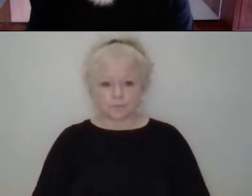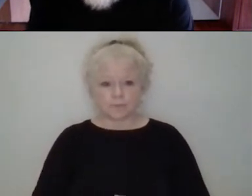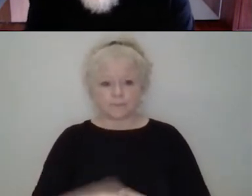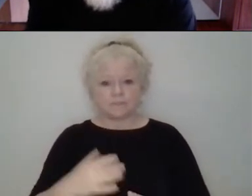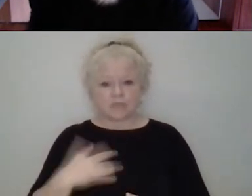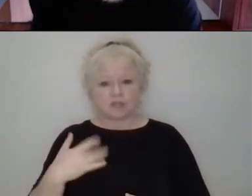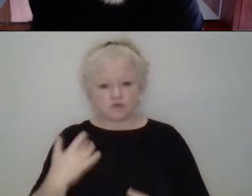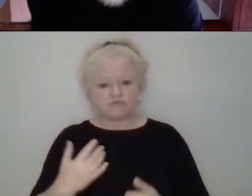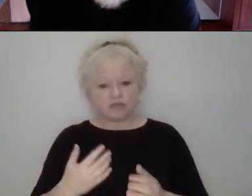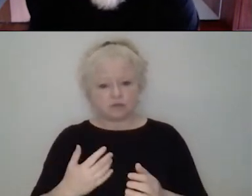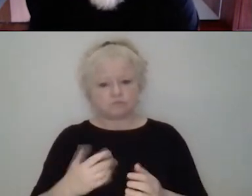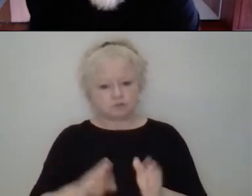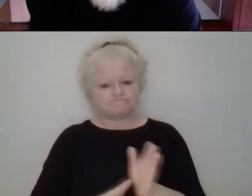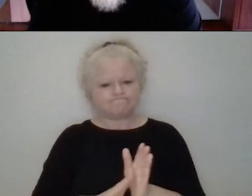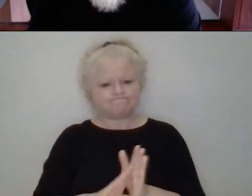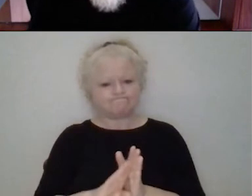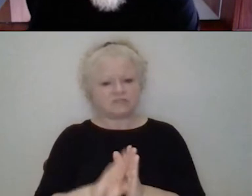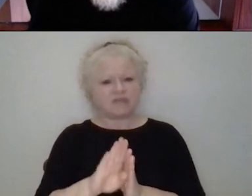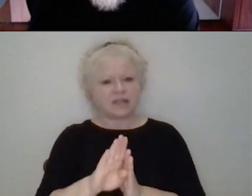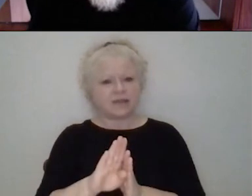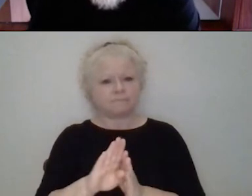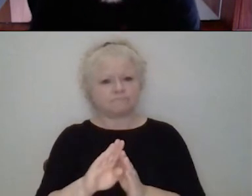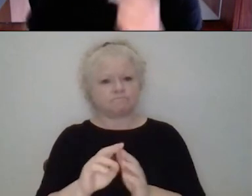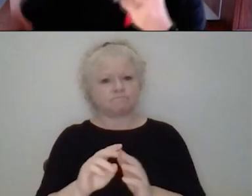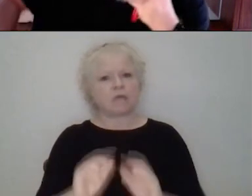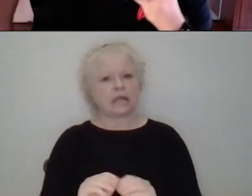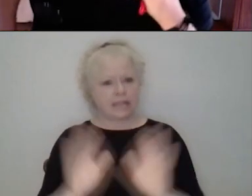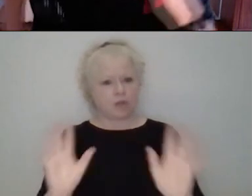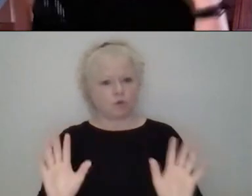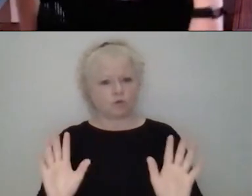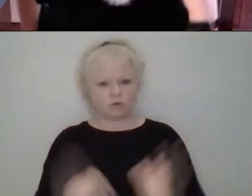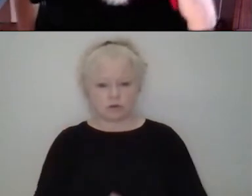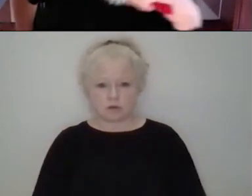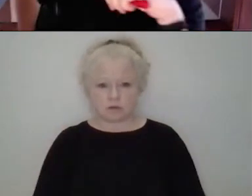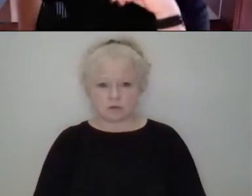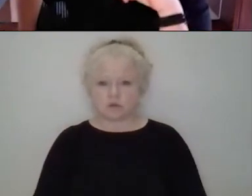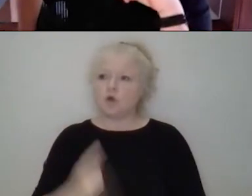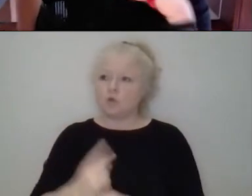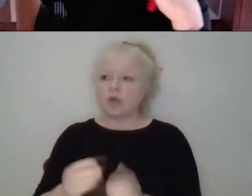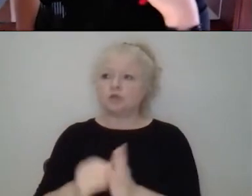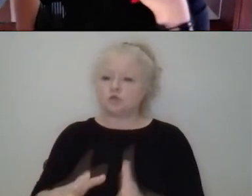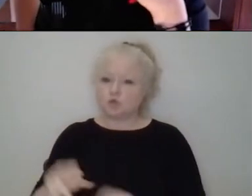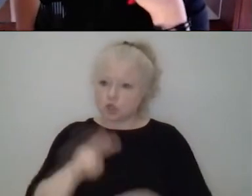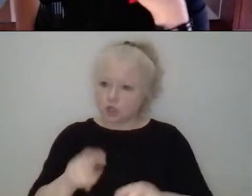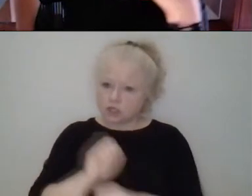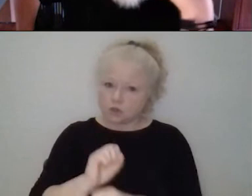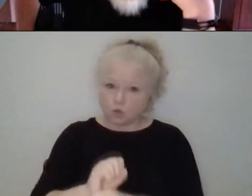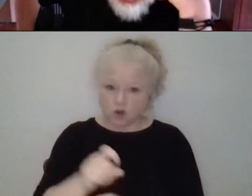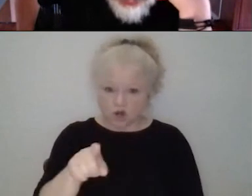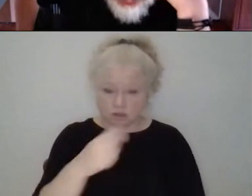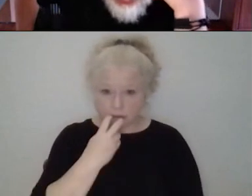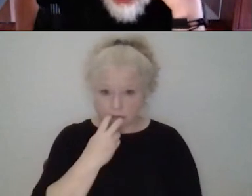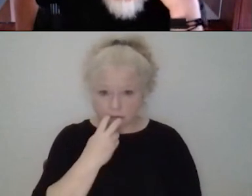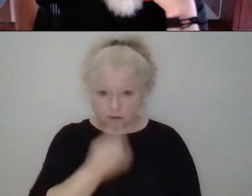honest and clear way. Yeah, it as you say, like, we, you know, students are looking at this work, I'm sure they are completely in